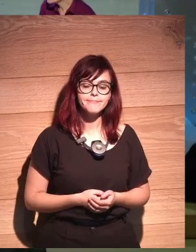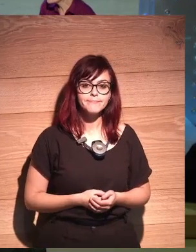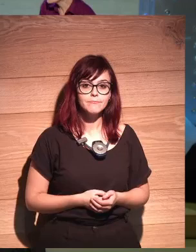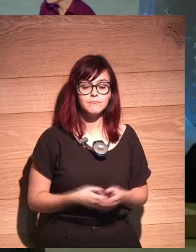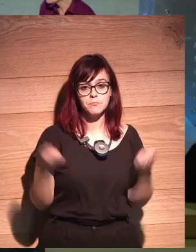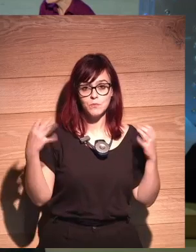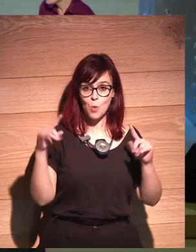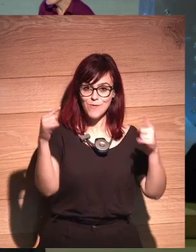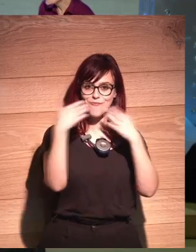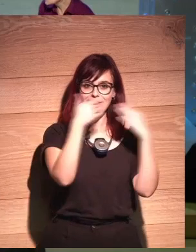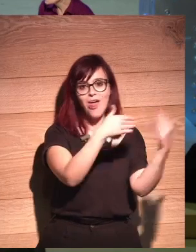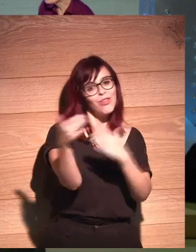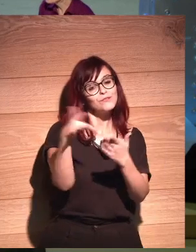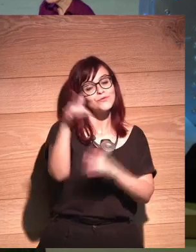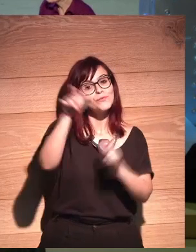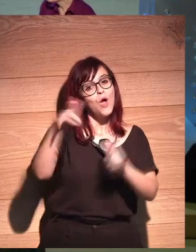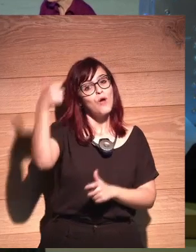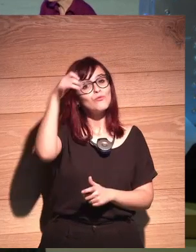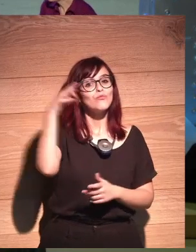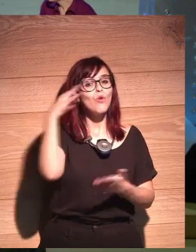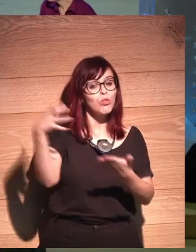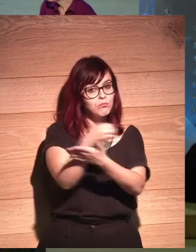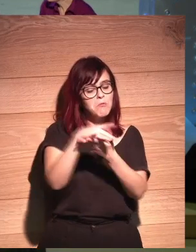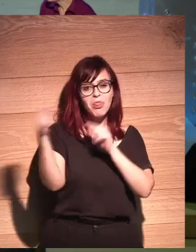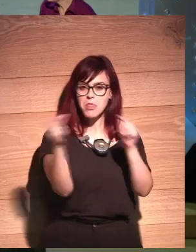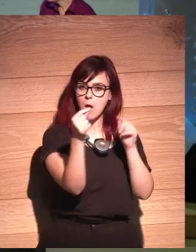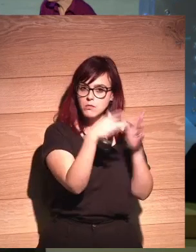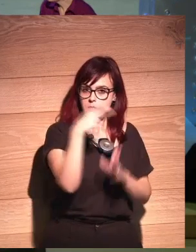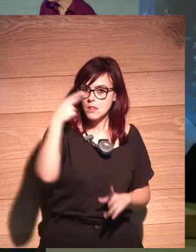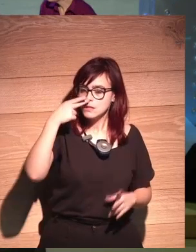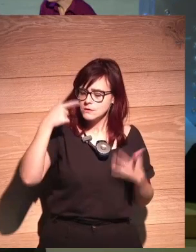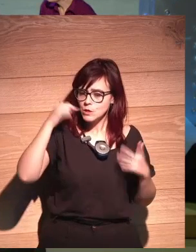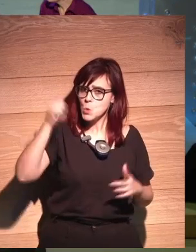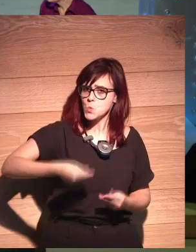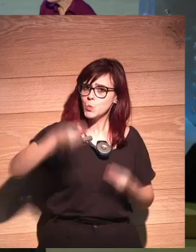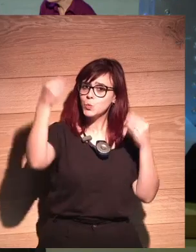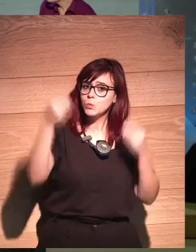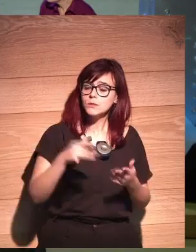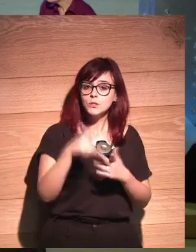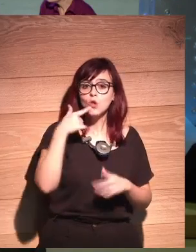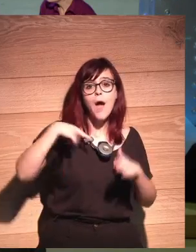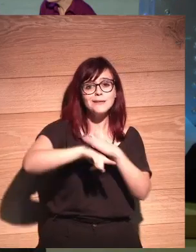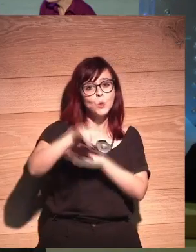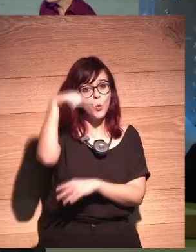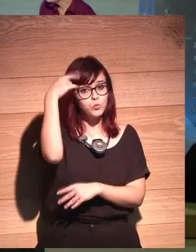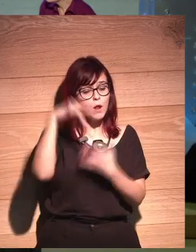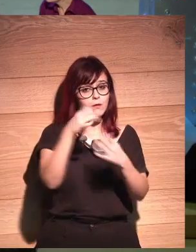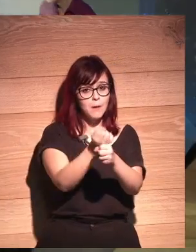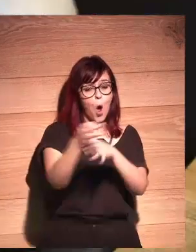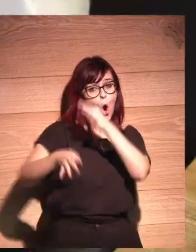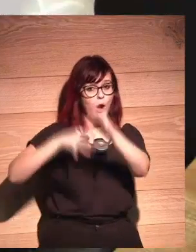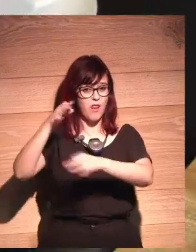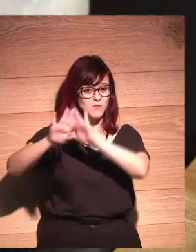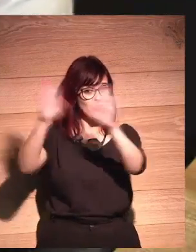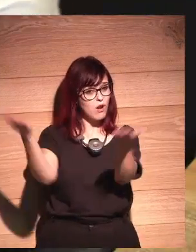ahead. First of all, thank you very much for this debate. It is very